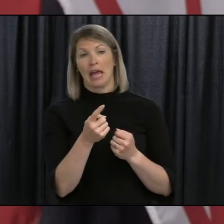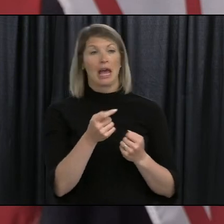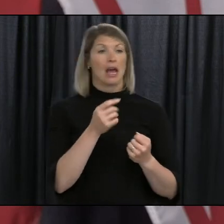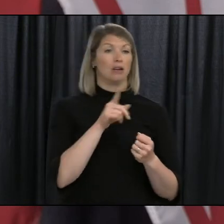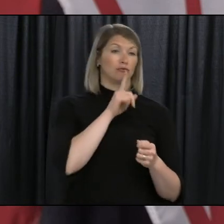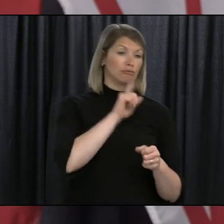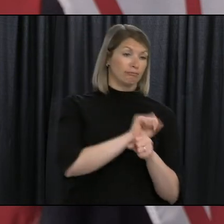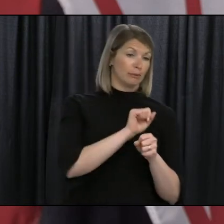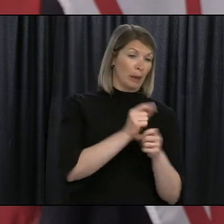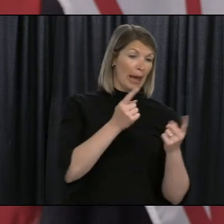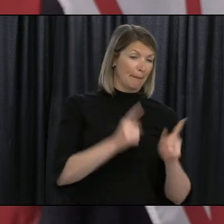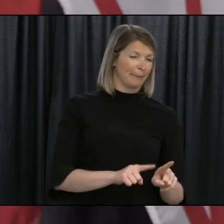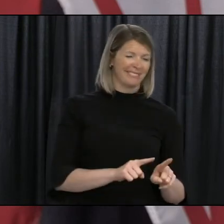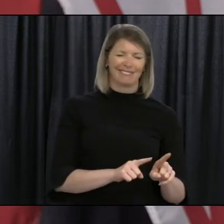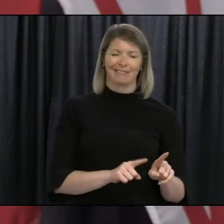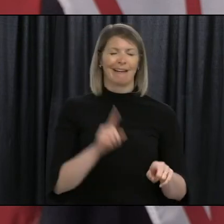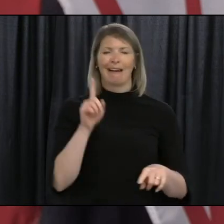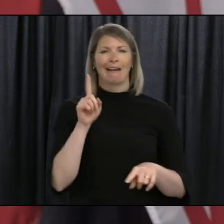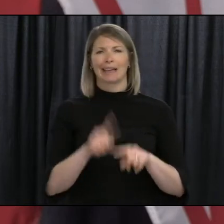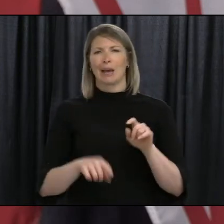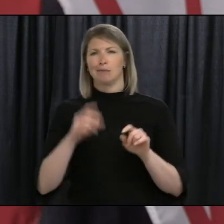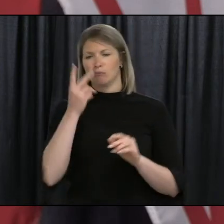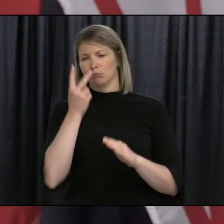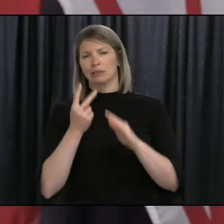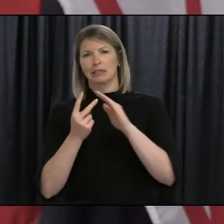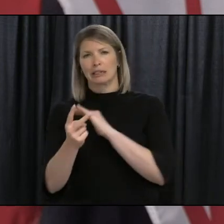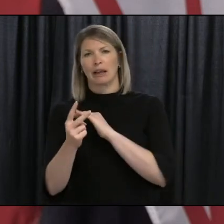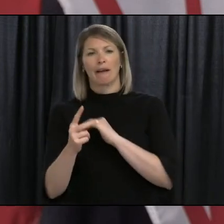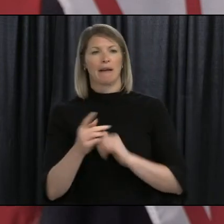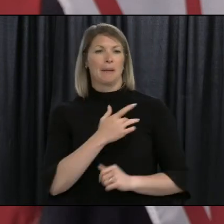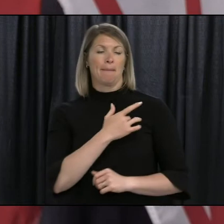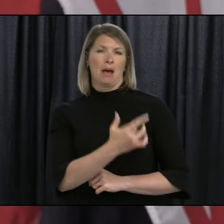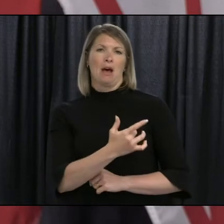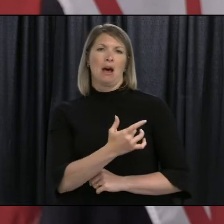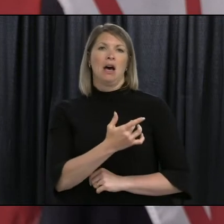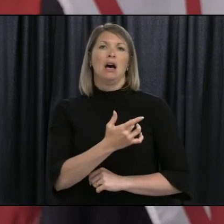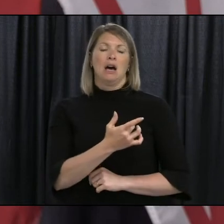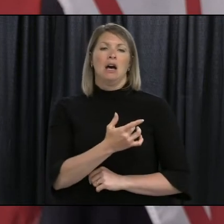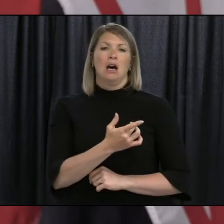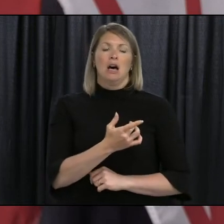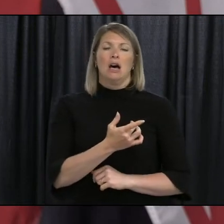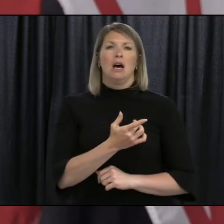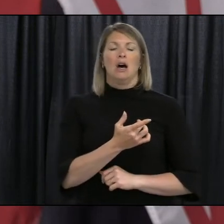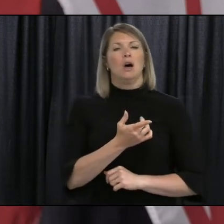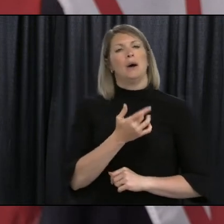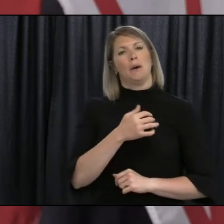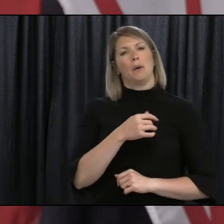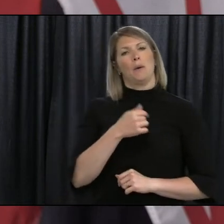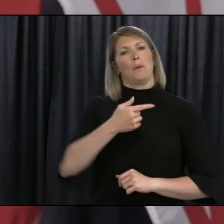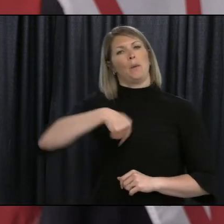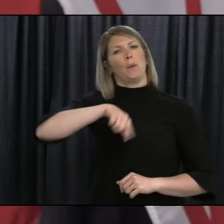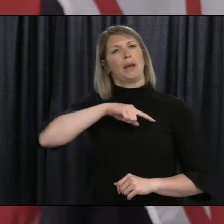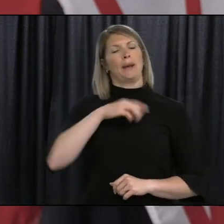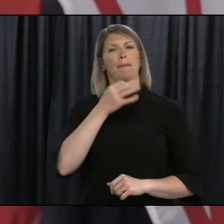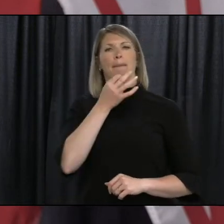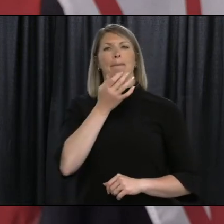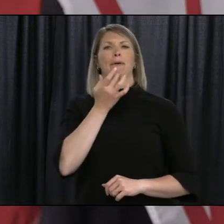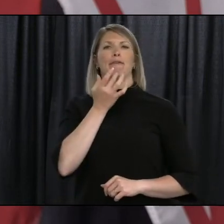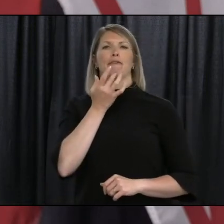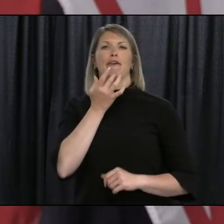Officials in the Department of Finance like to see the economic forecast when we lay out a budget to be